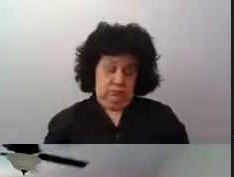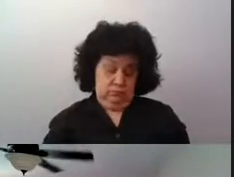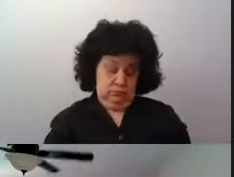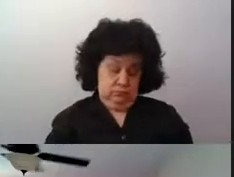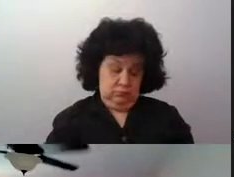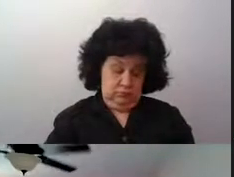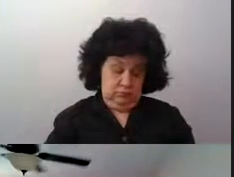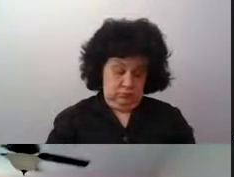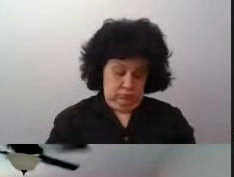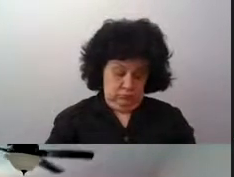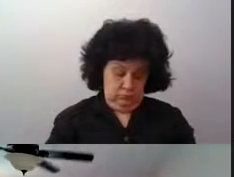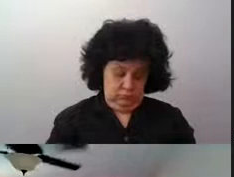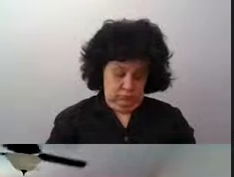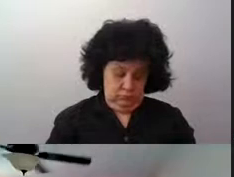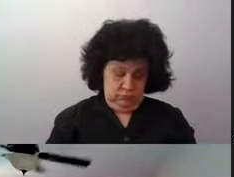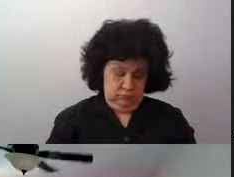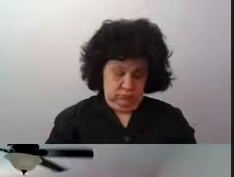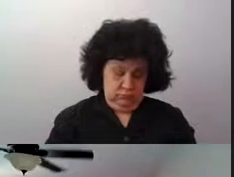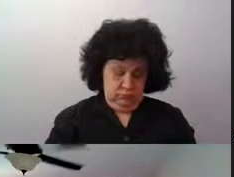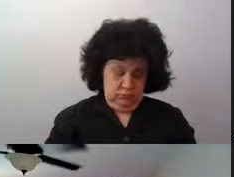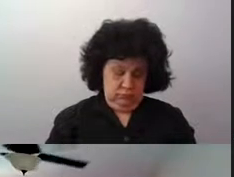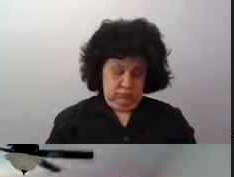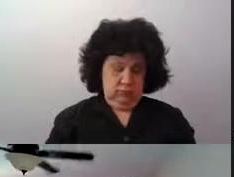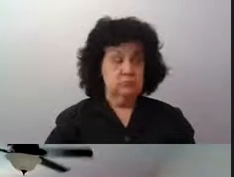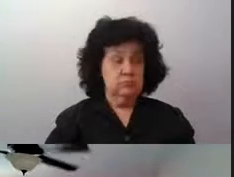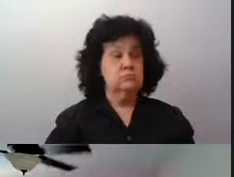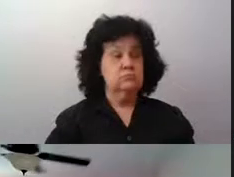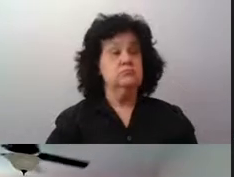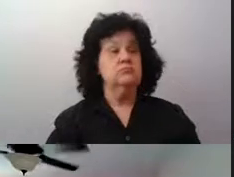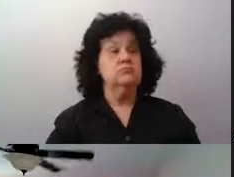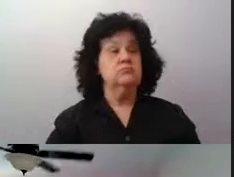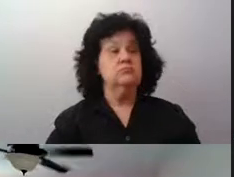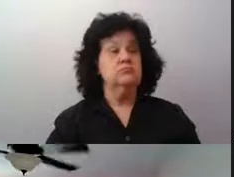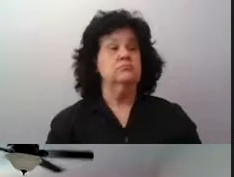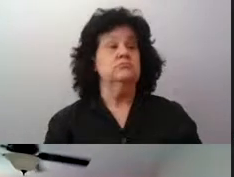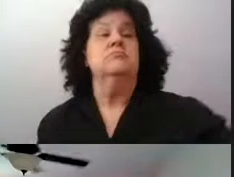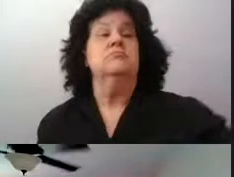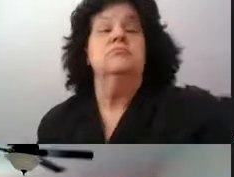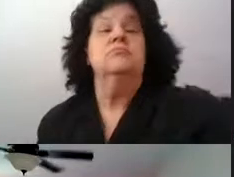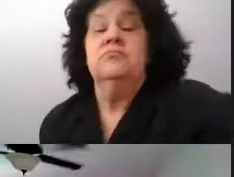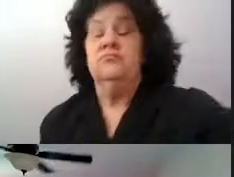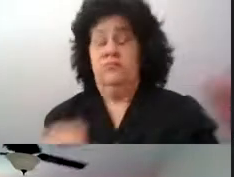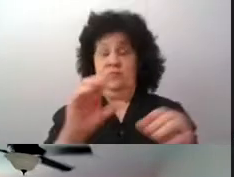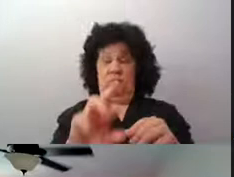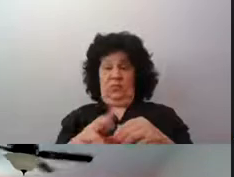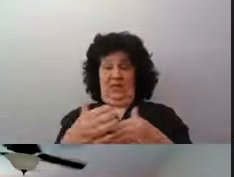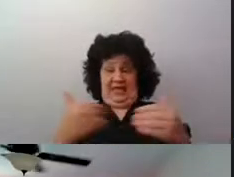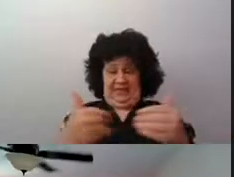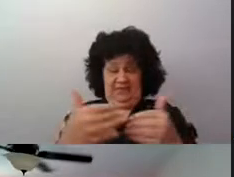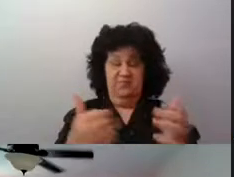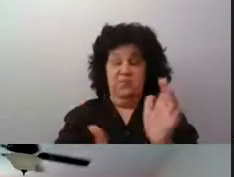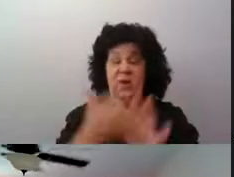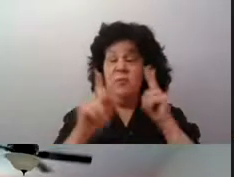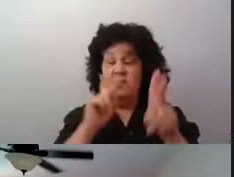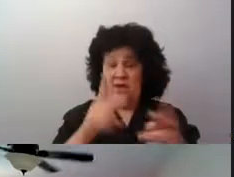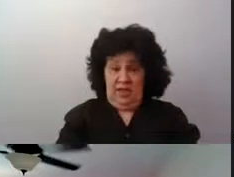fruit or easy wins for GSA, most of the folks probably in this room know that on the